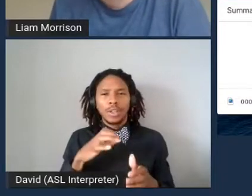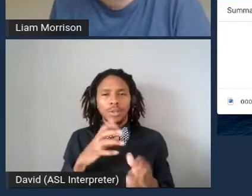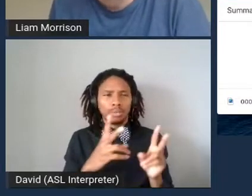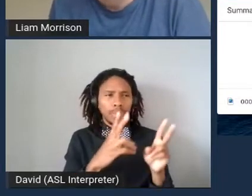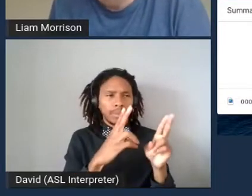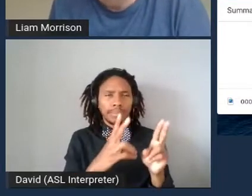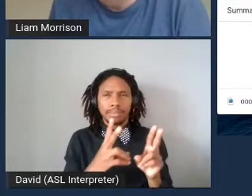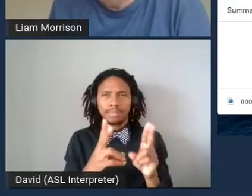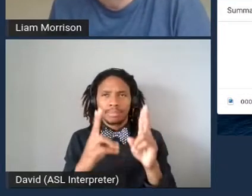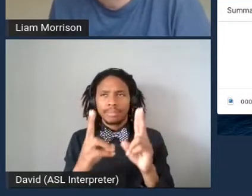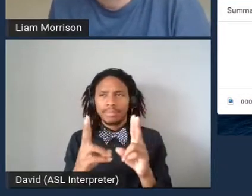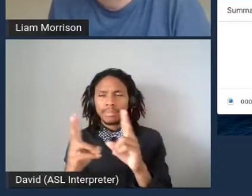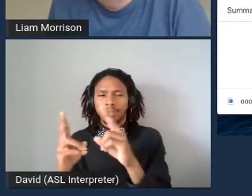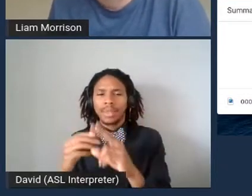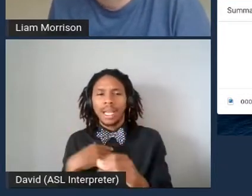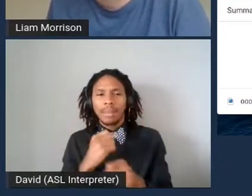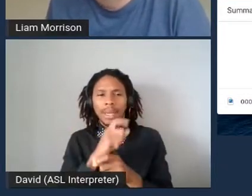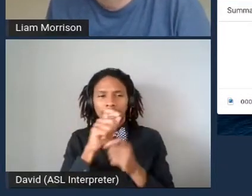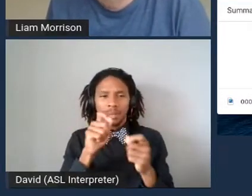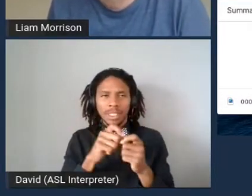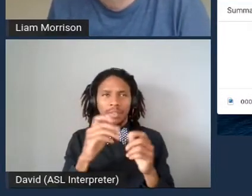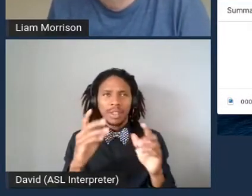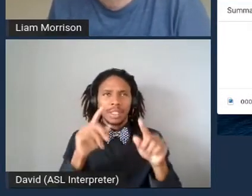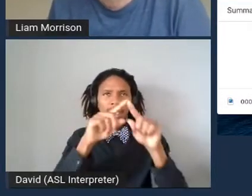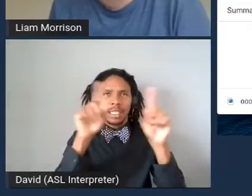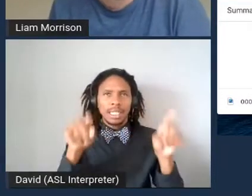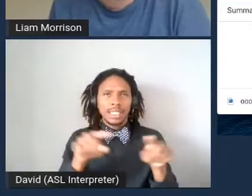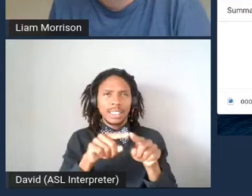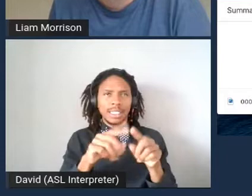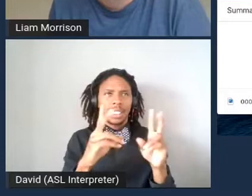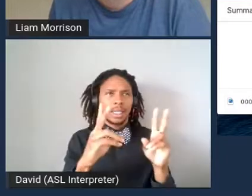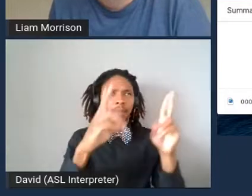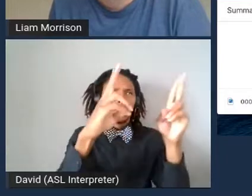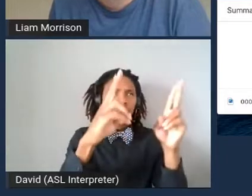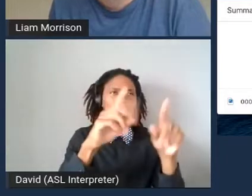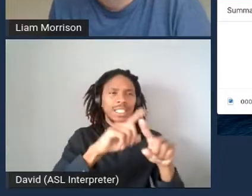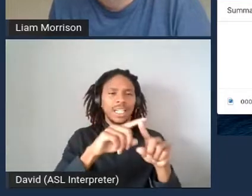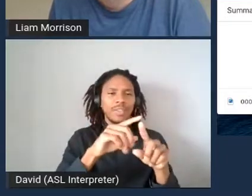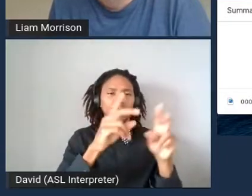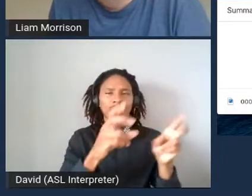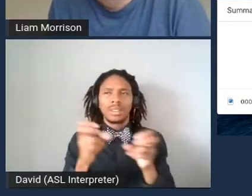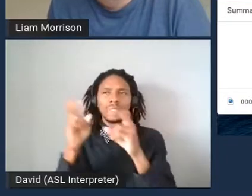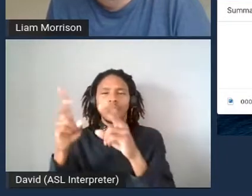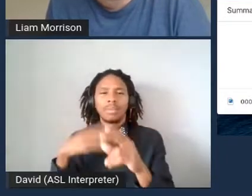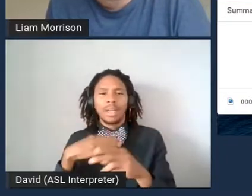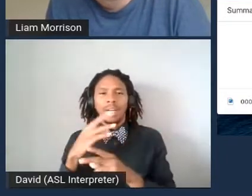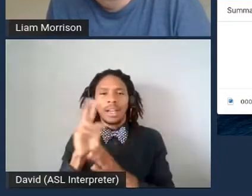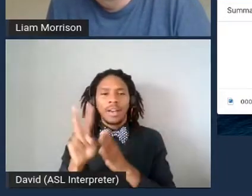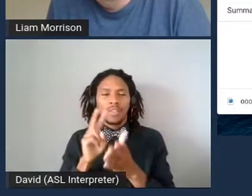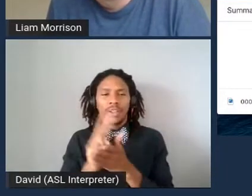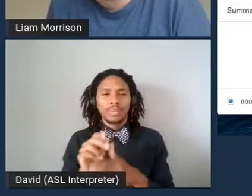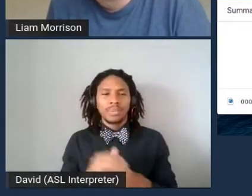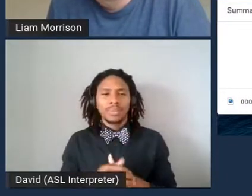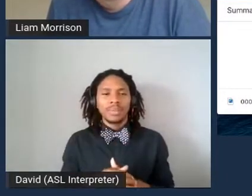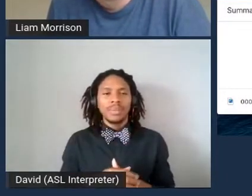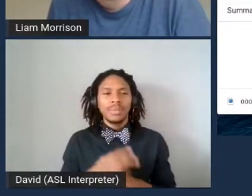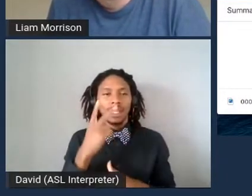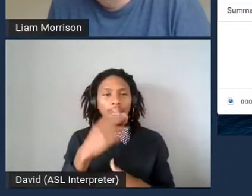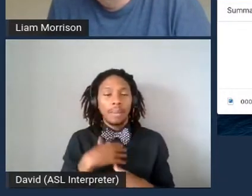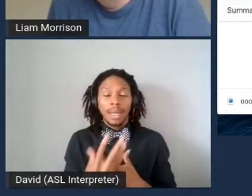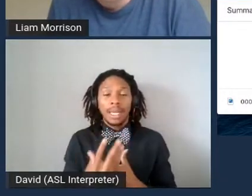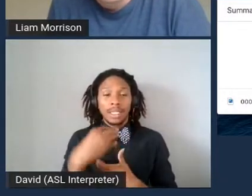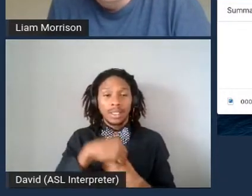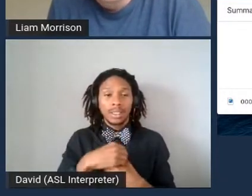Like, I've made a specific scene. I want to cut it up in a different video. And I see this, and my internal desire